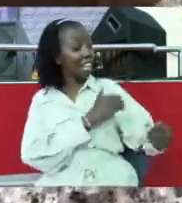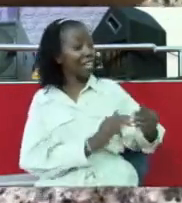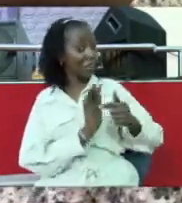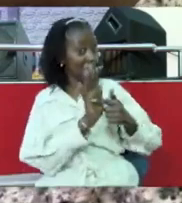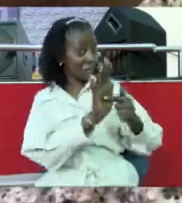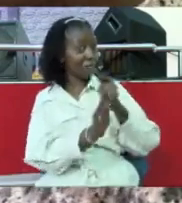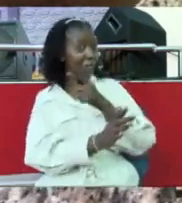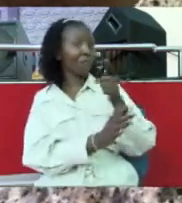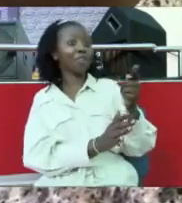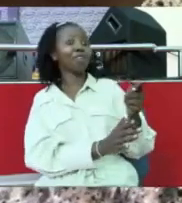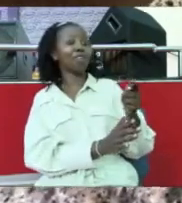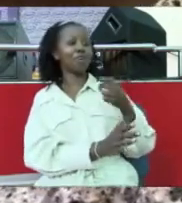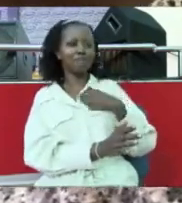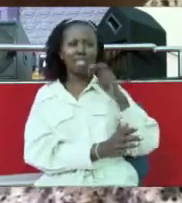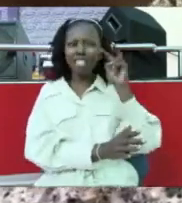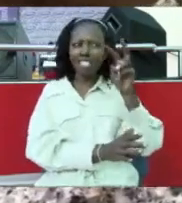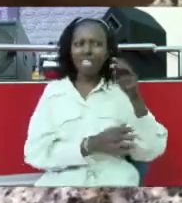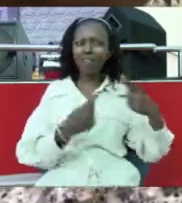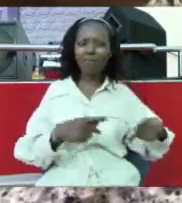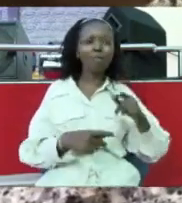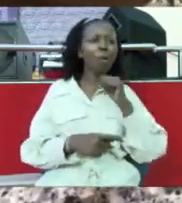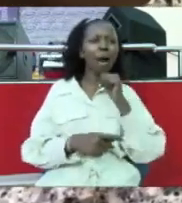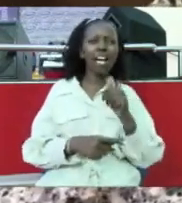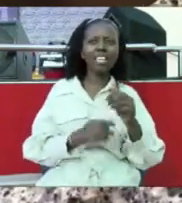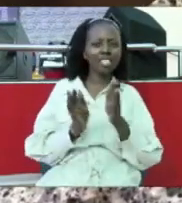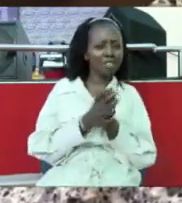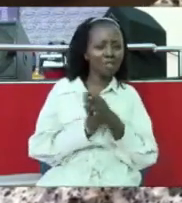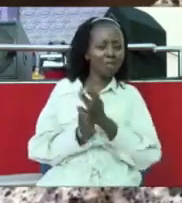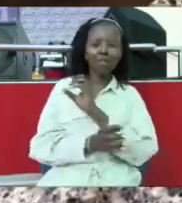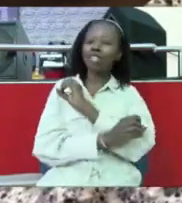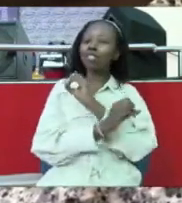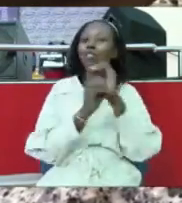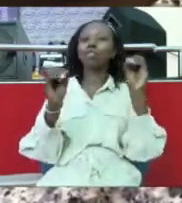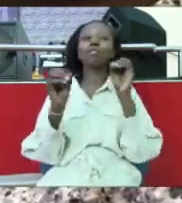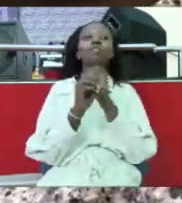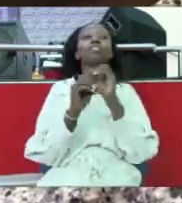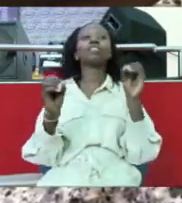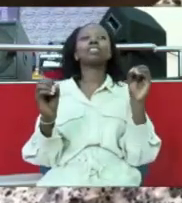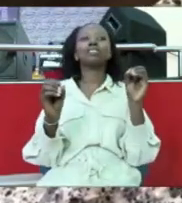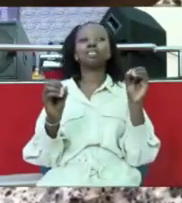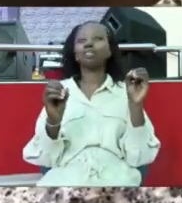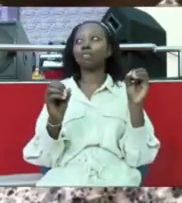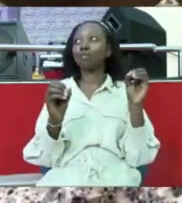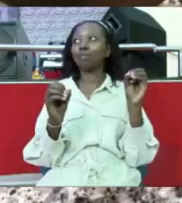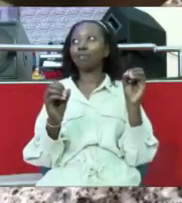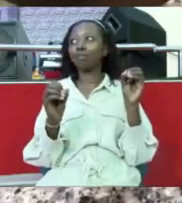there. You can't. Nimeona hawataki hizo story. They don't want to hear that now.